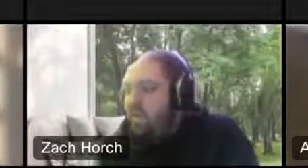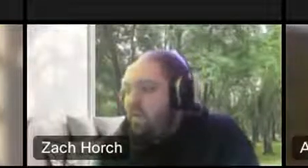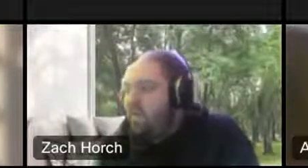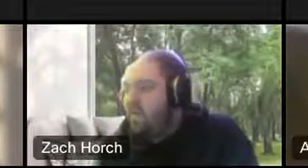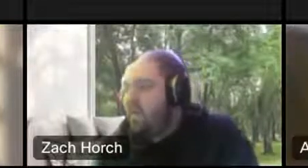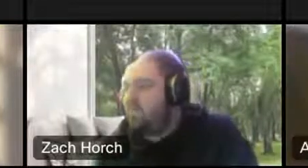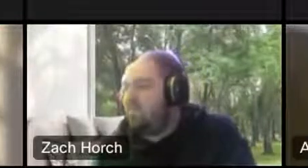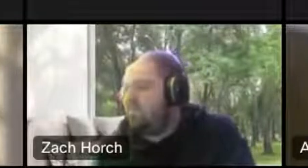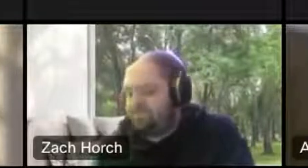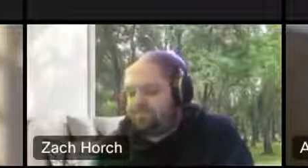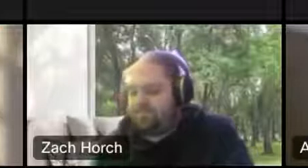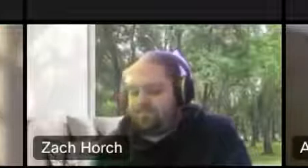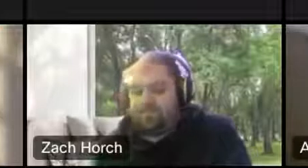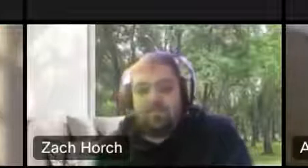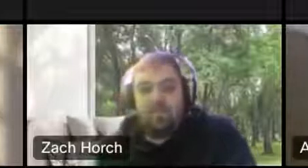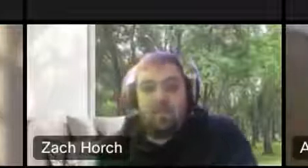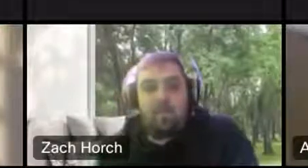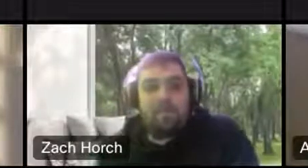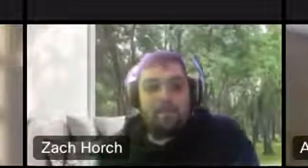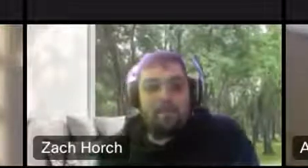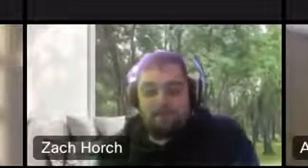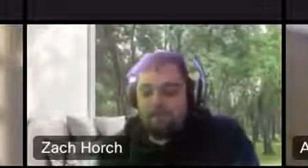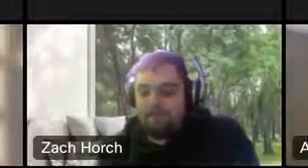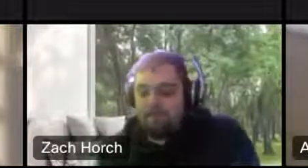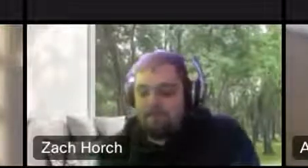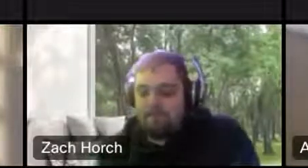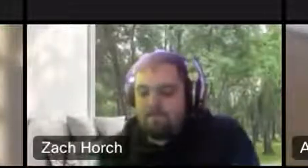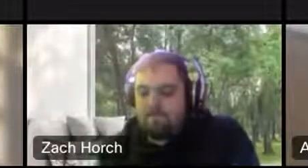we turned those in, and I know people are wanting to get working on those.